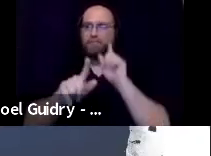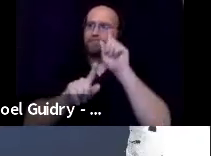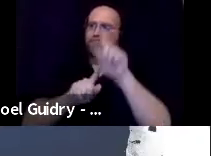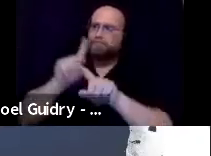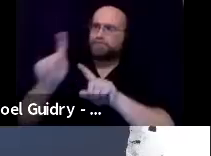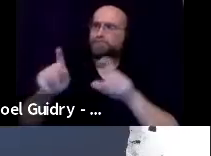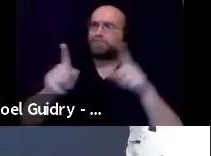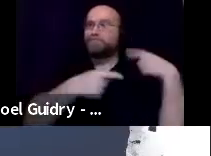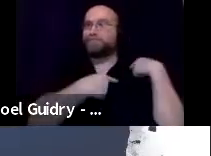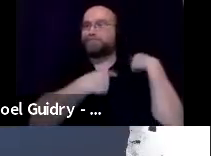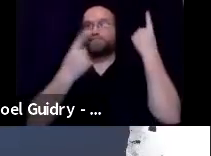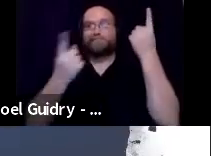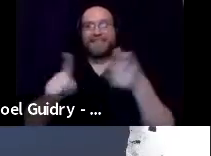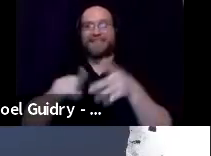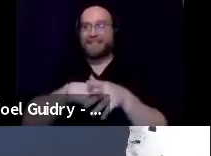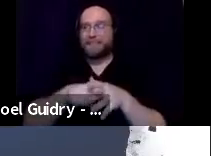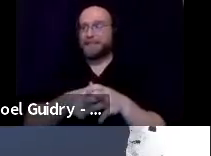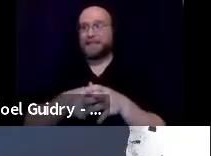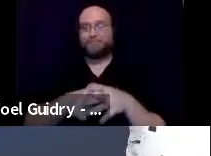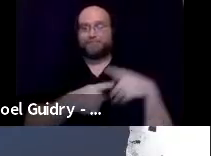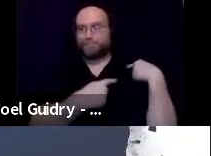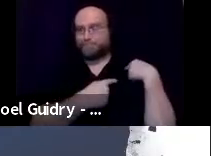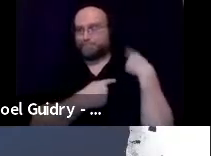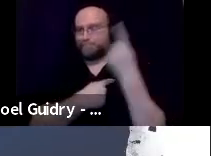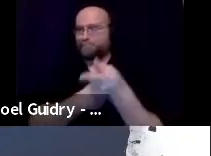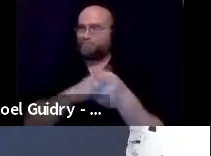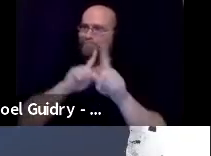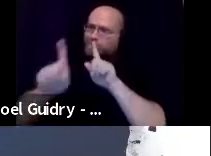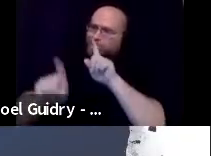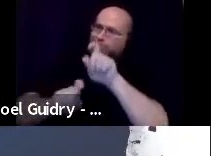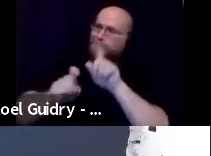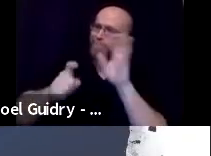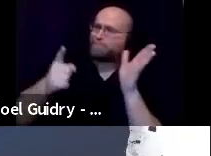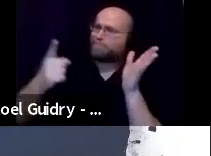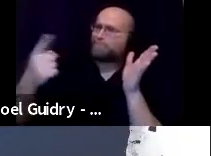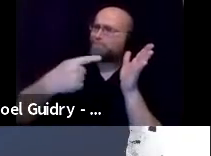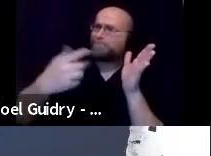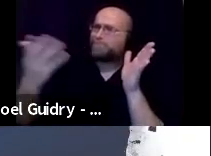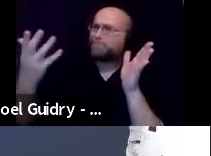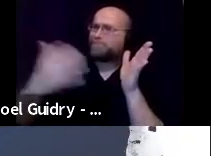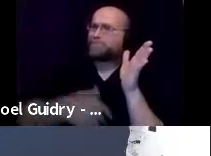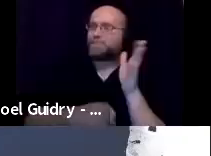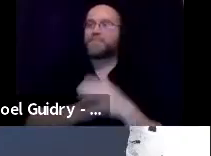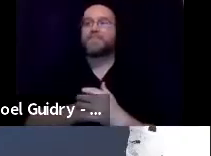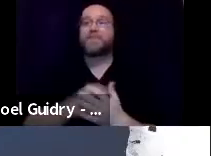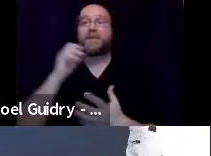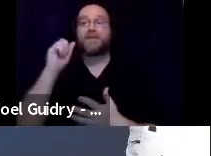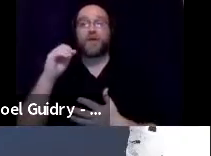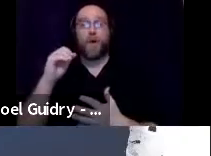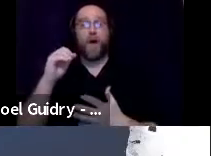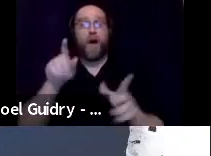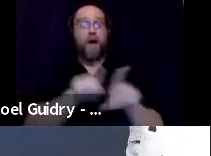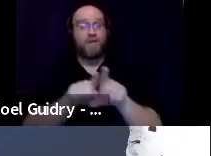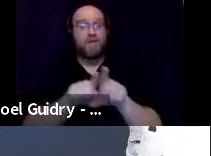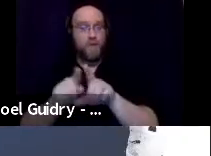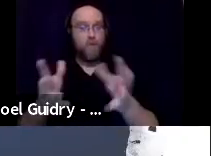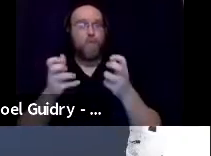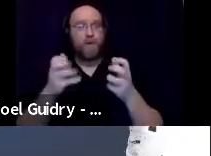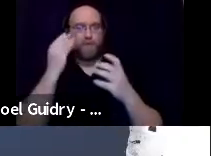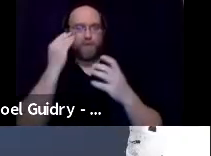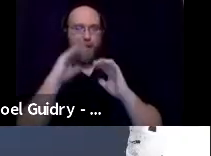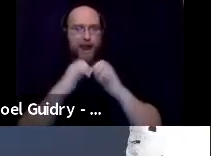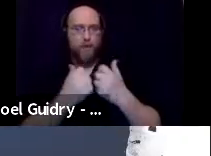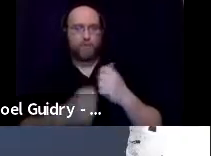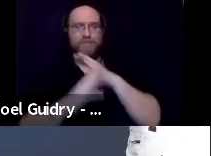beginning. We also want to look at how can we protect our profession. We know what